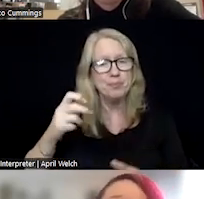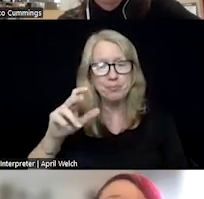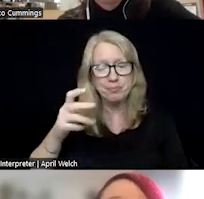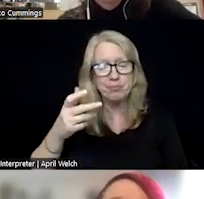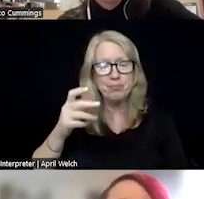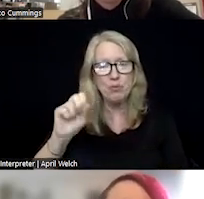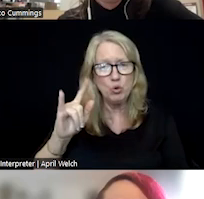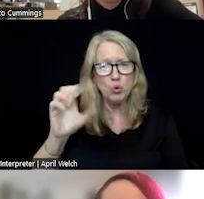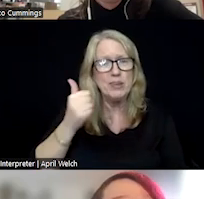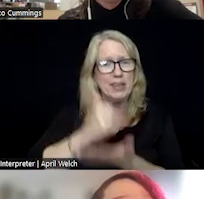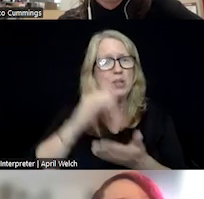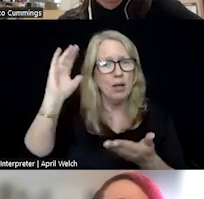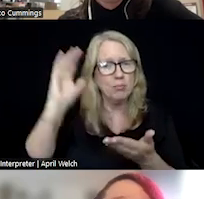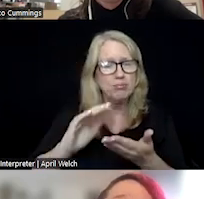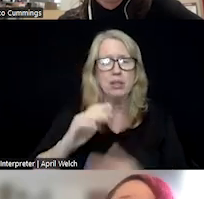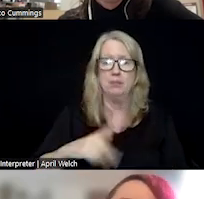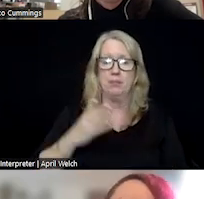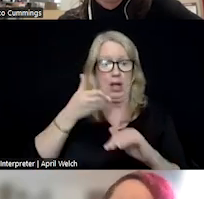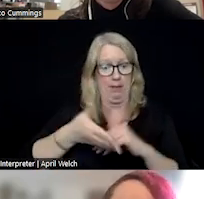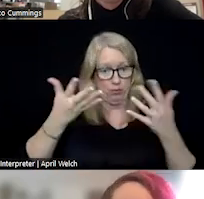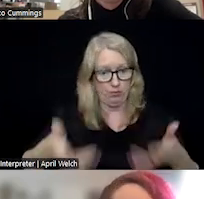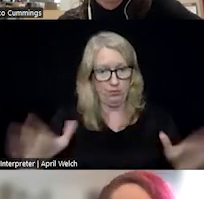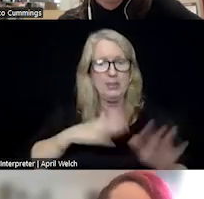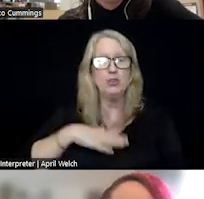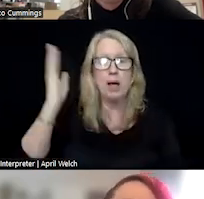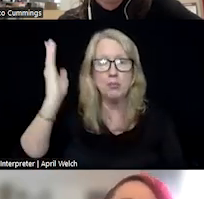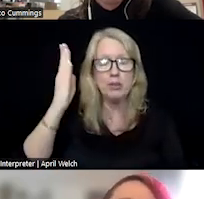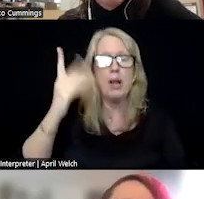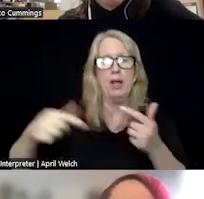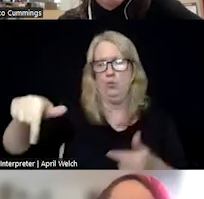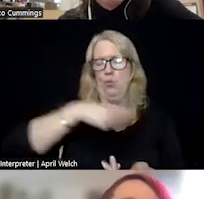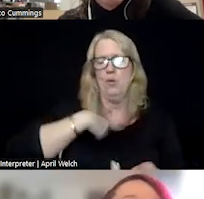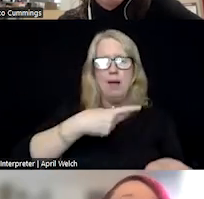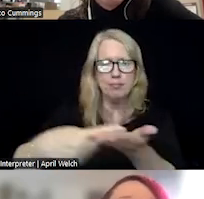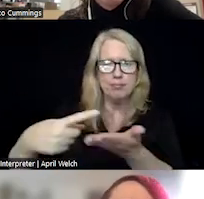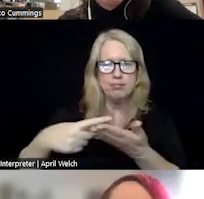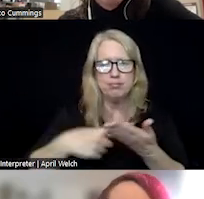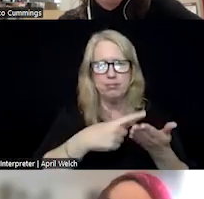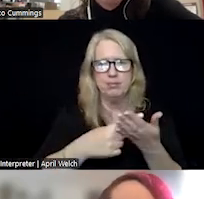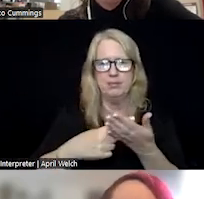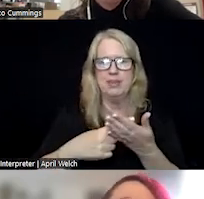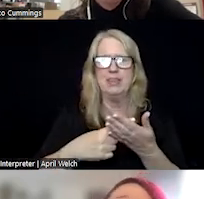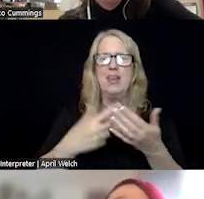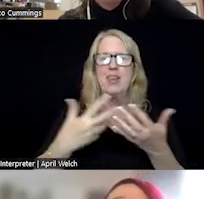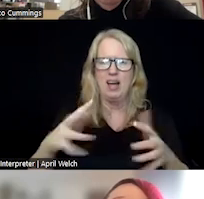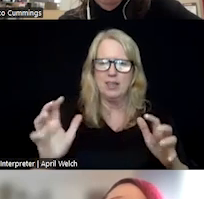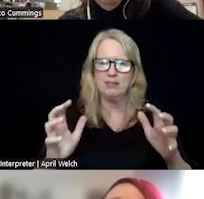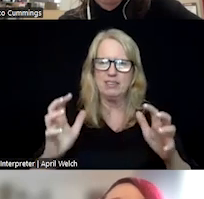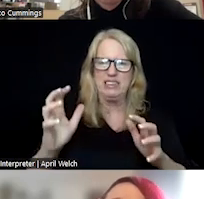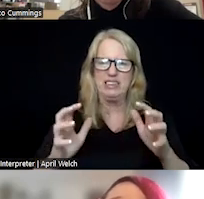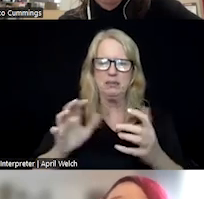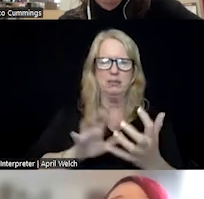youth. After my presentation, we had a discussion, and this is kind of where a lot of the tension began.